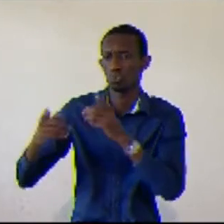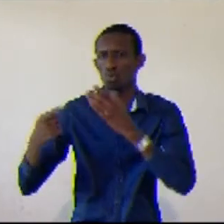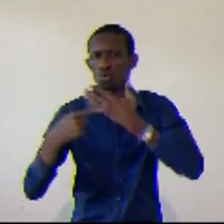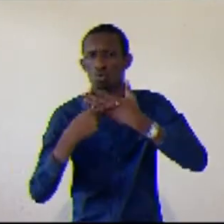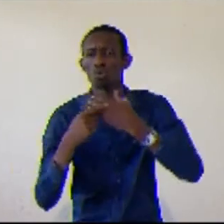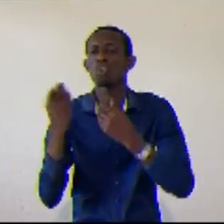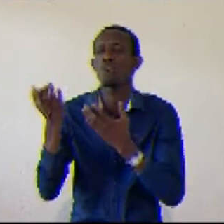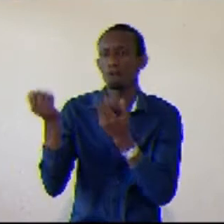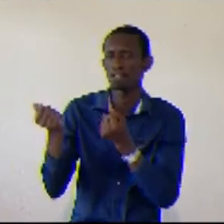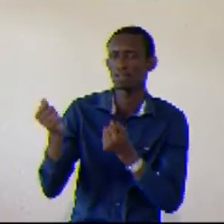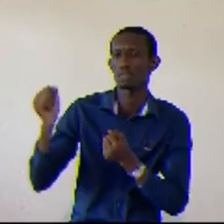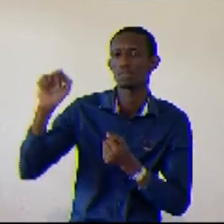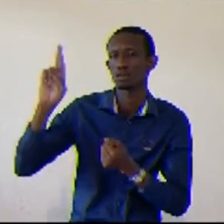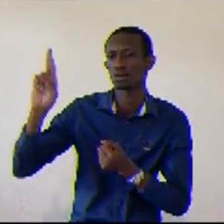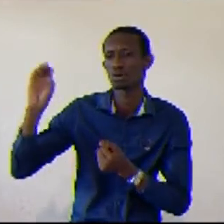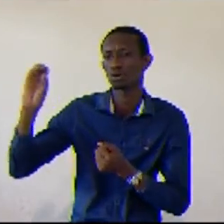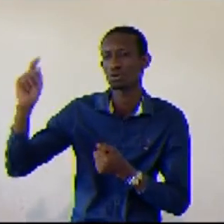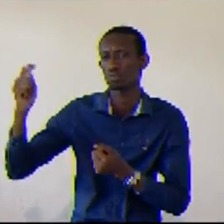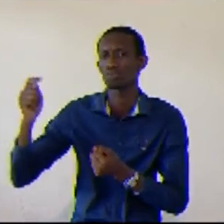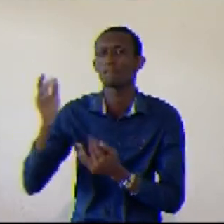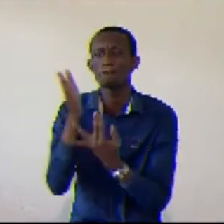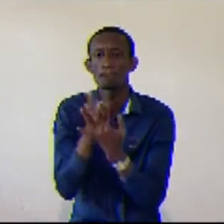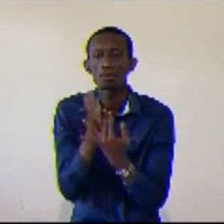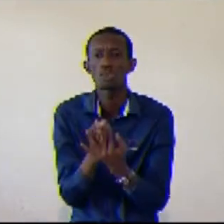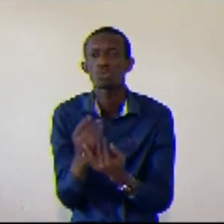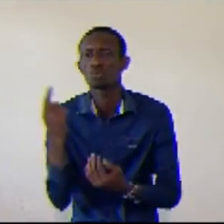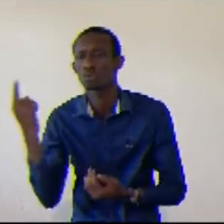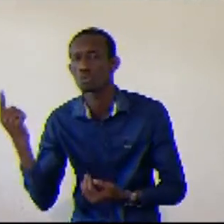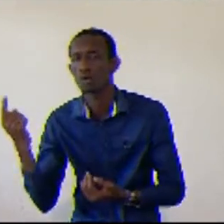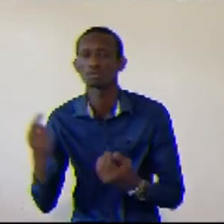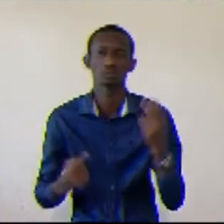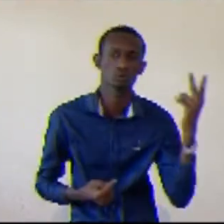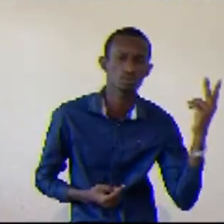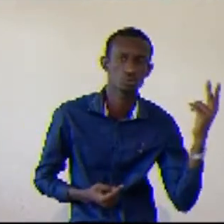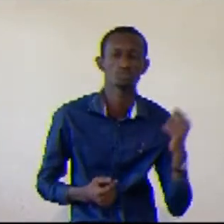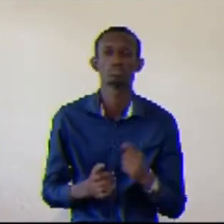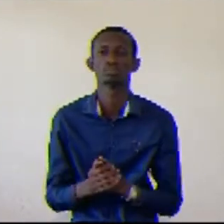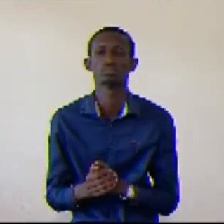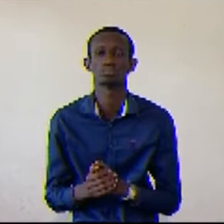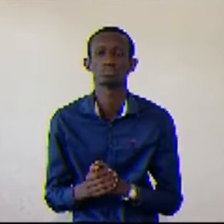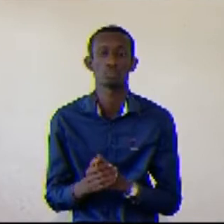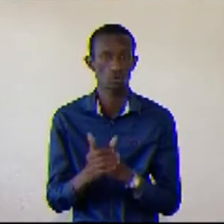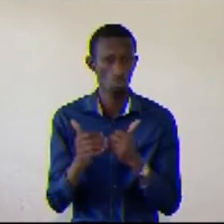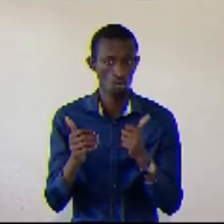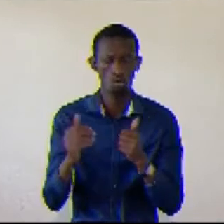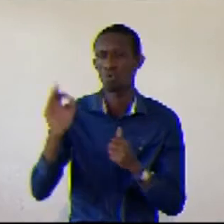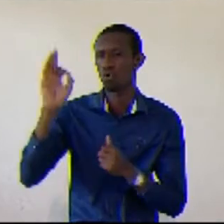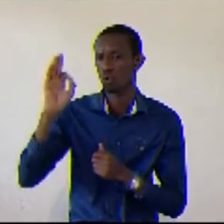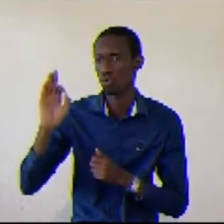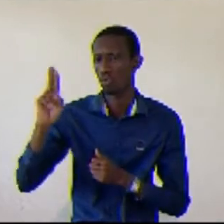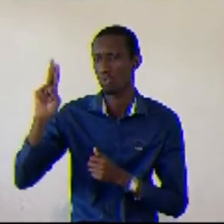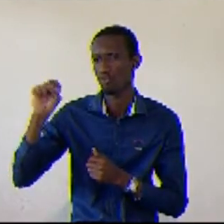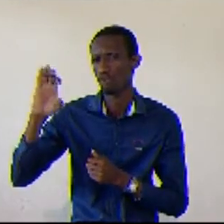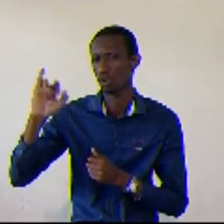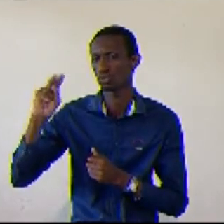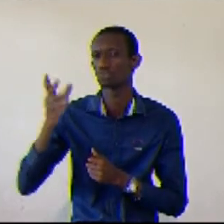that 1 and 2 in that interval, right? So our function is a polynomial function,